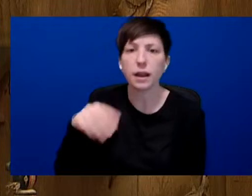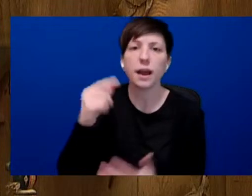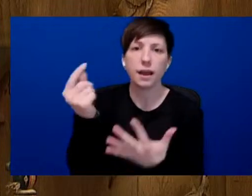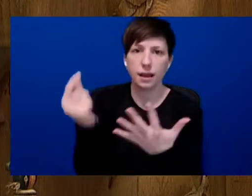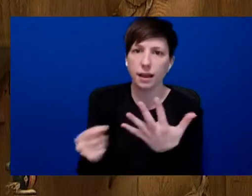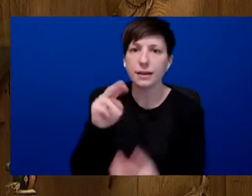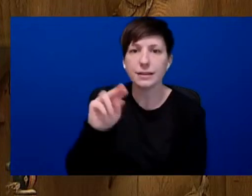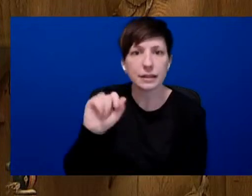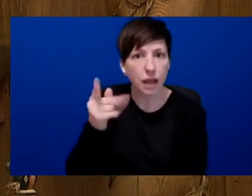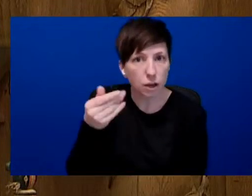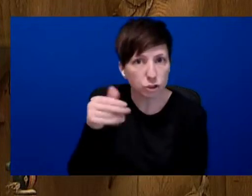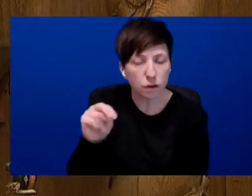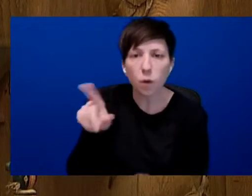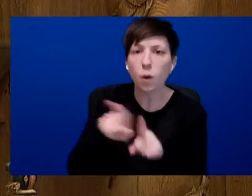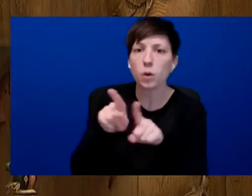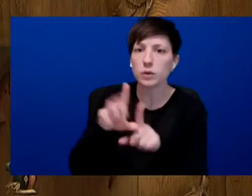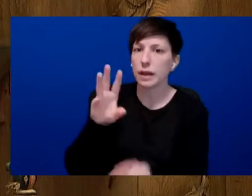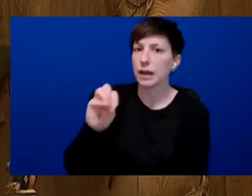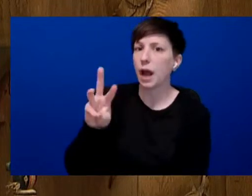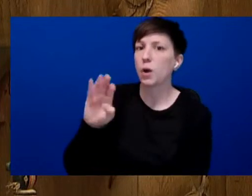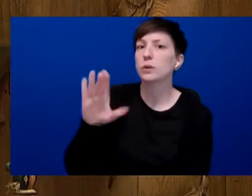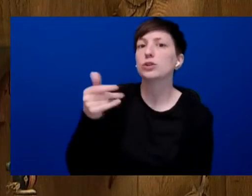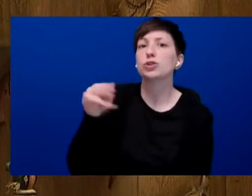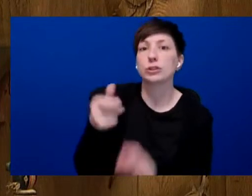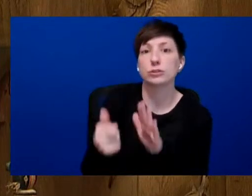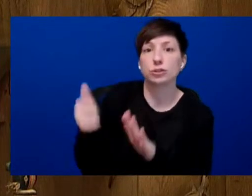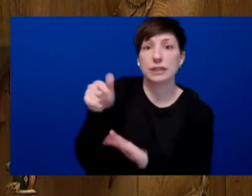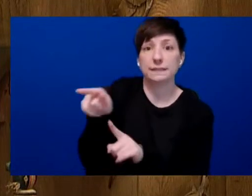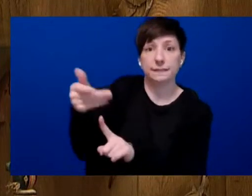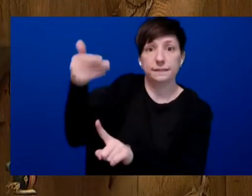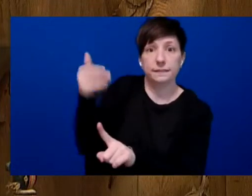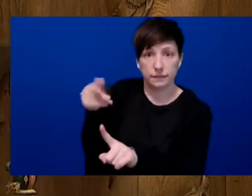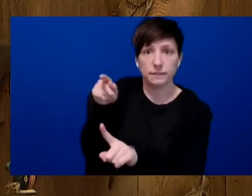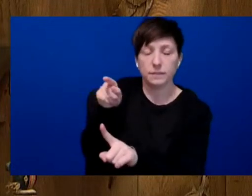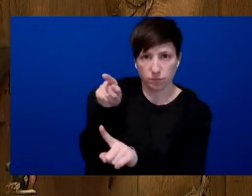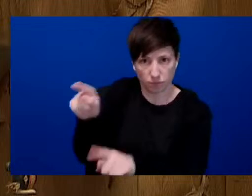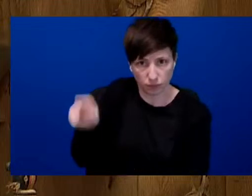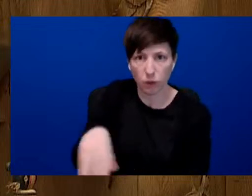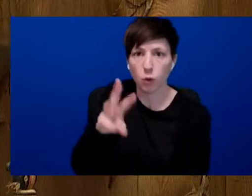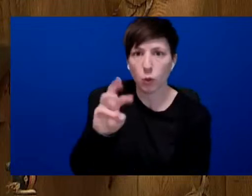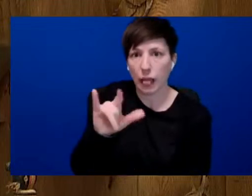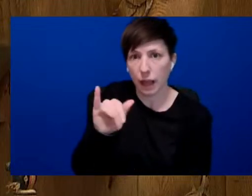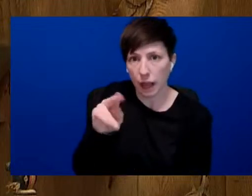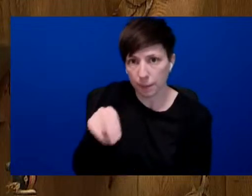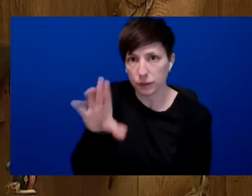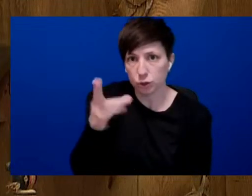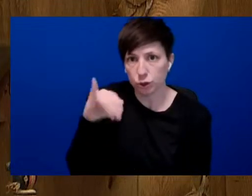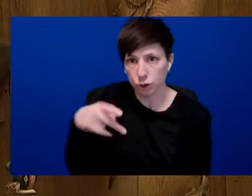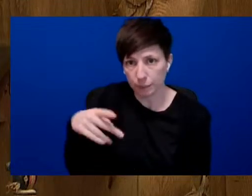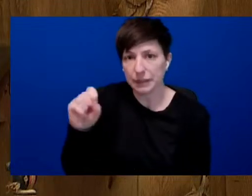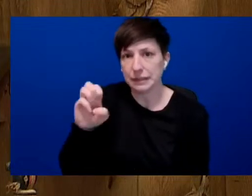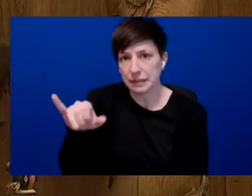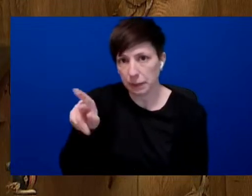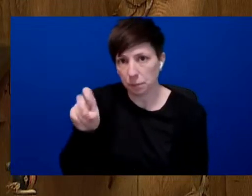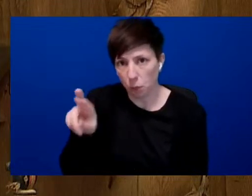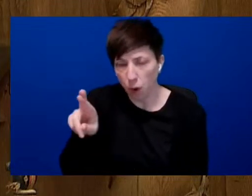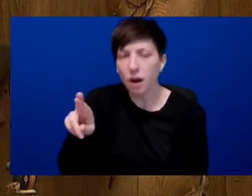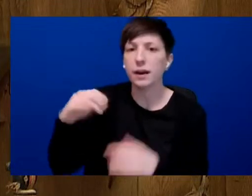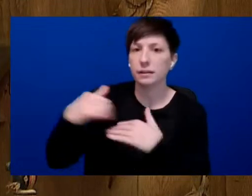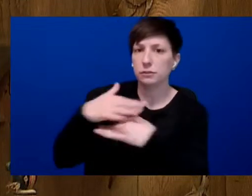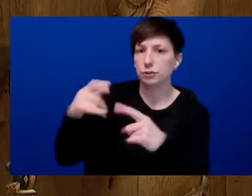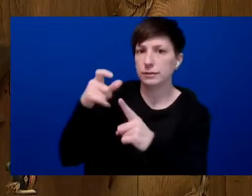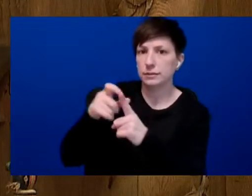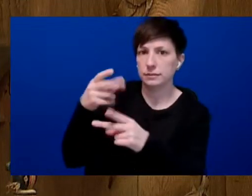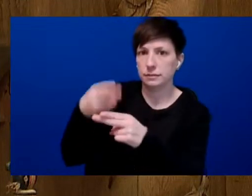Cowichan Tribes Chief, Skalhe Elno, William Chip Seymour. We mourn